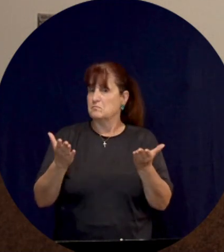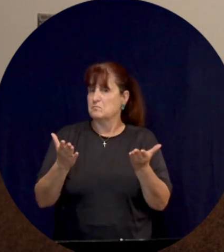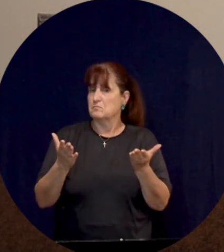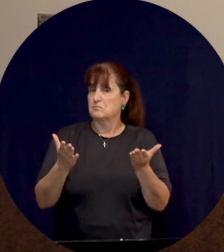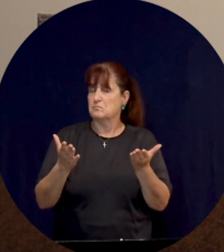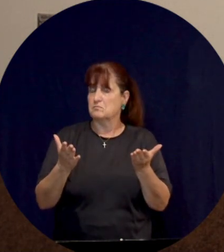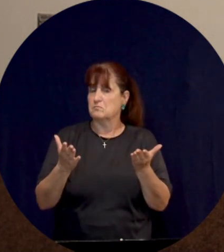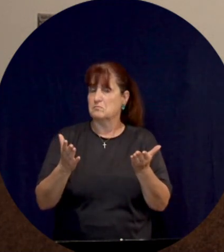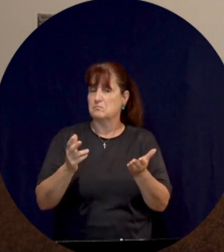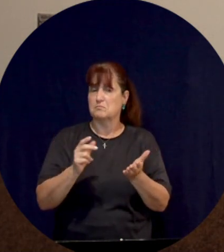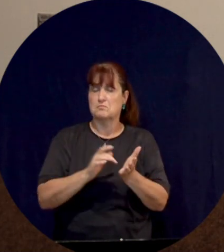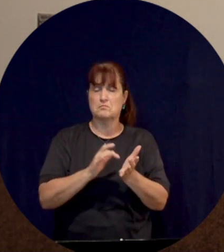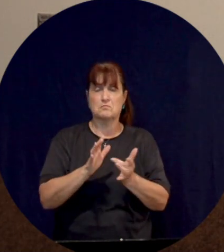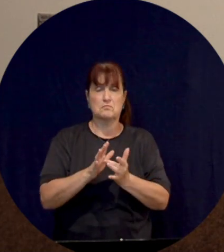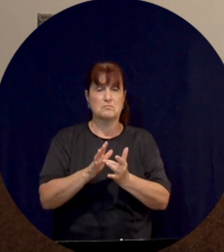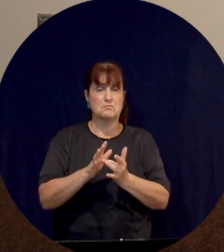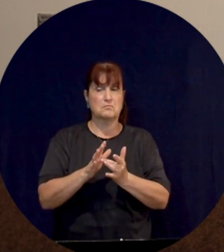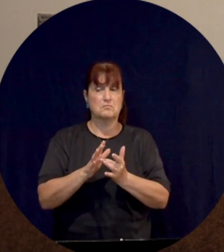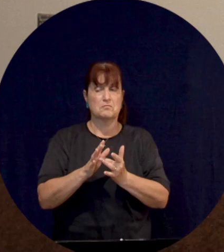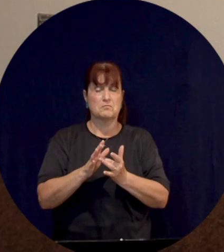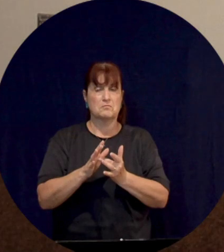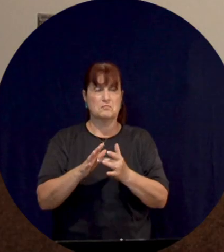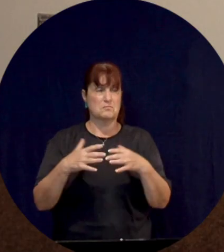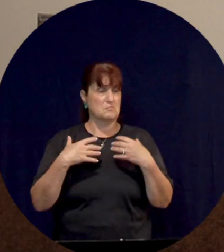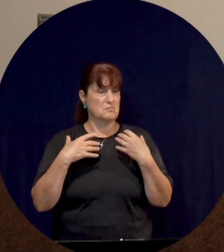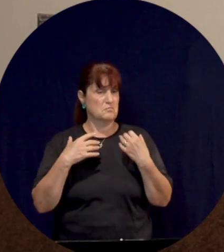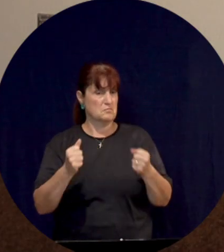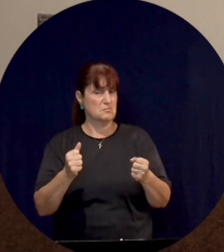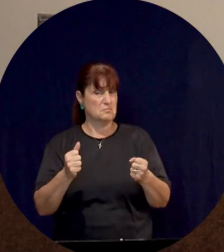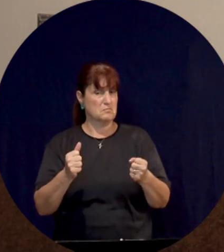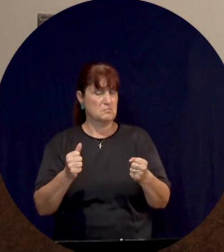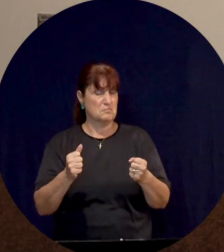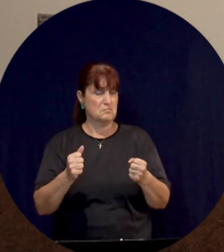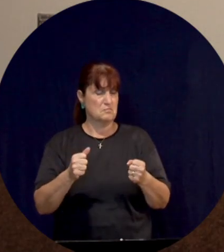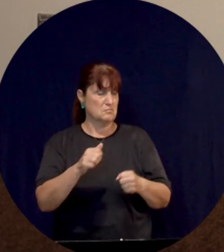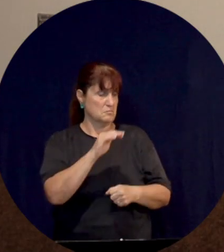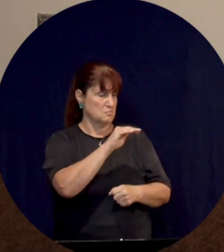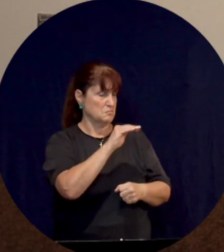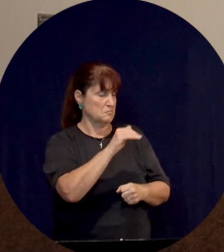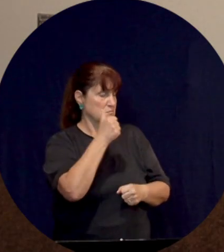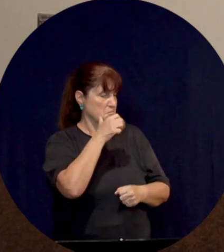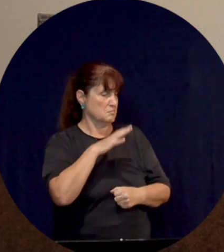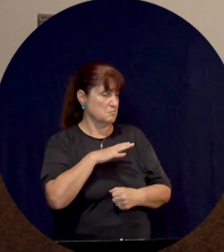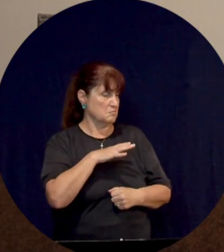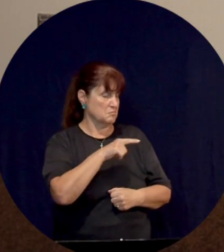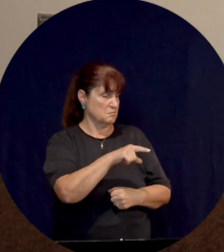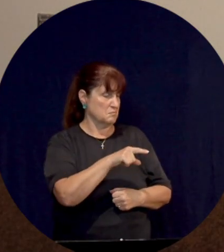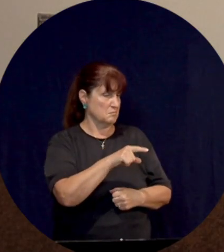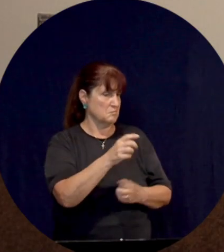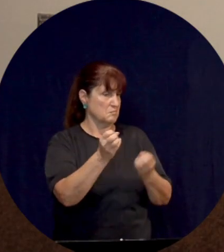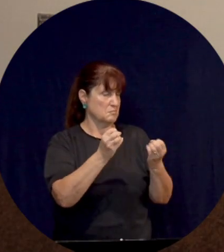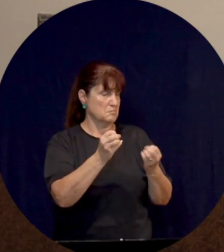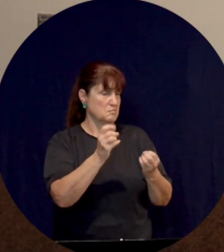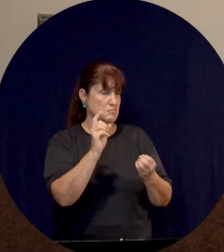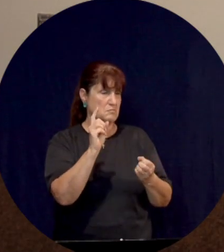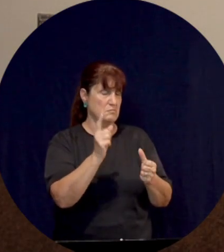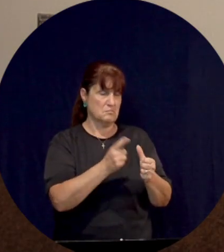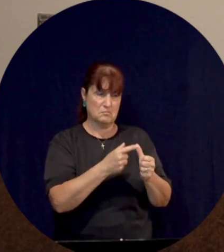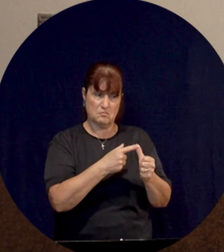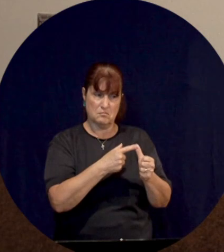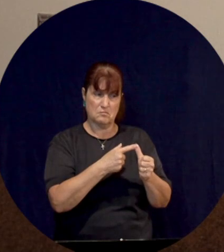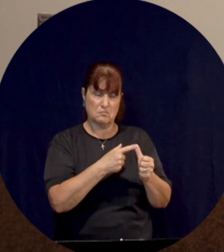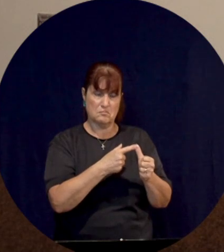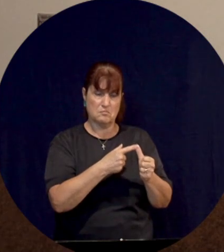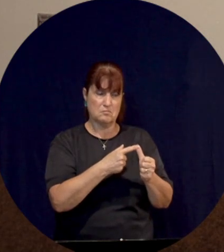he kind of reacts strongly, reminding the Canaanite woman that his mission is first and